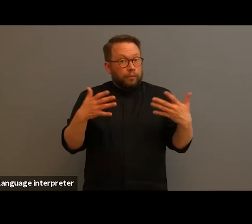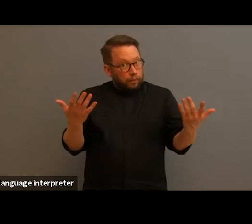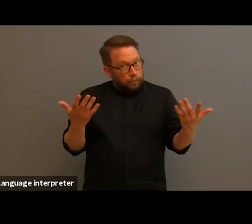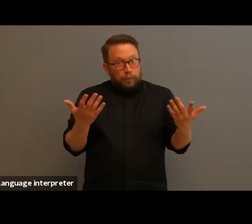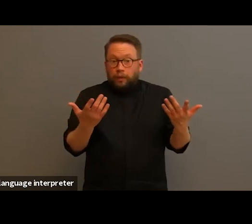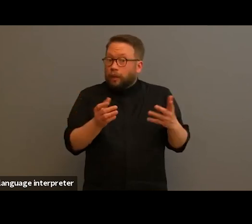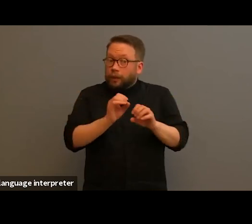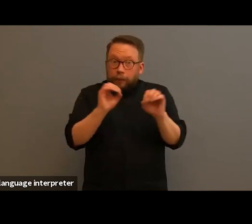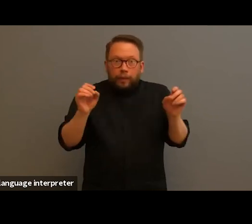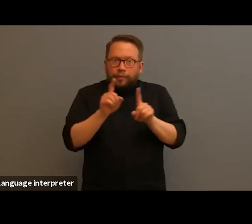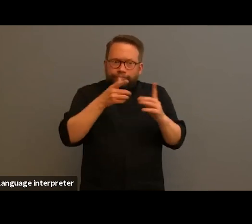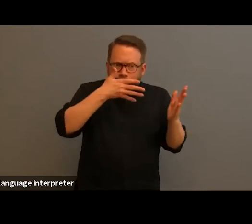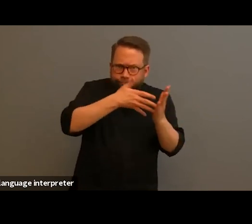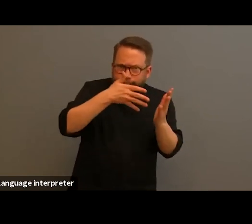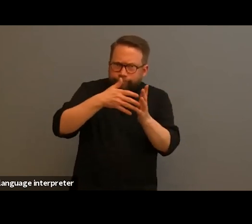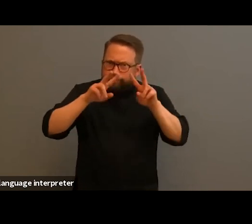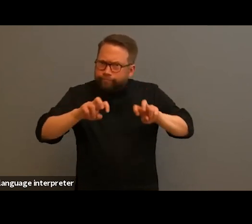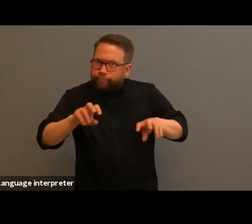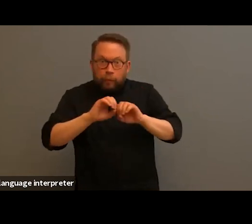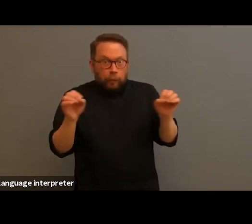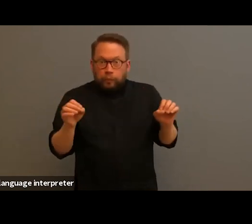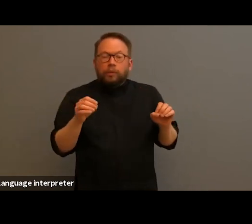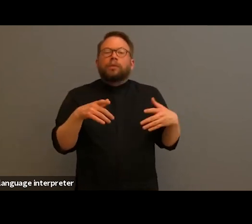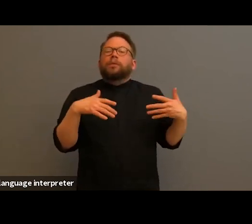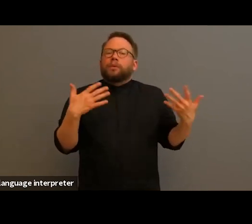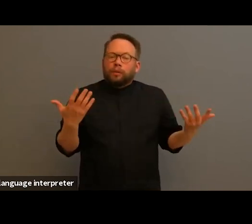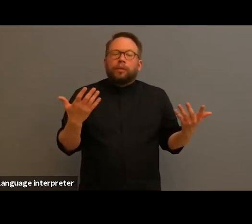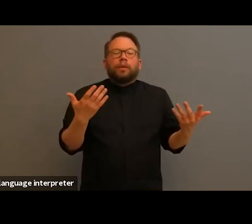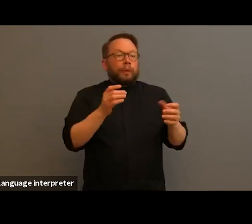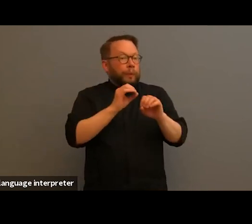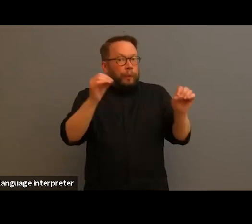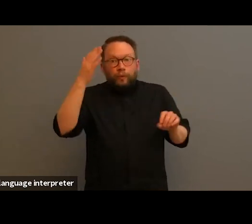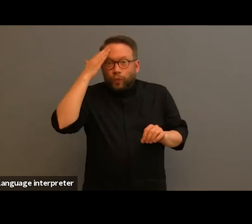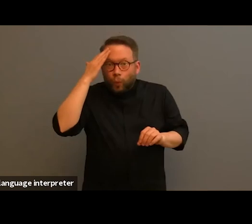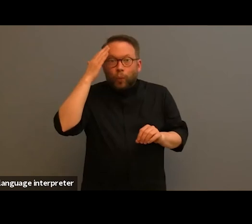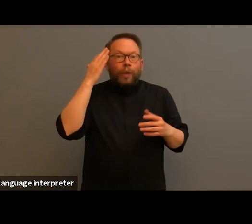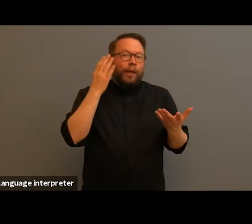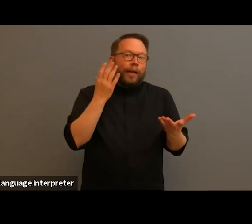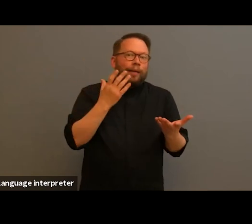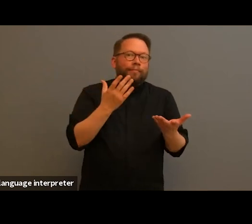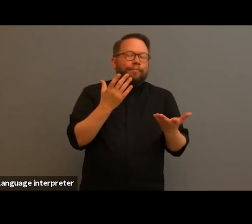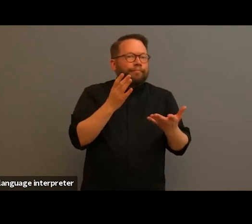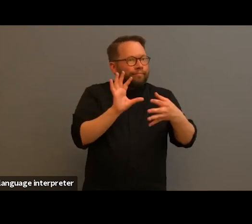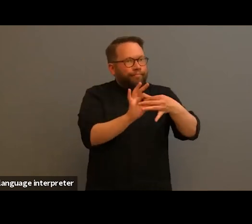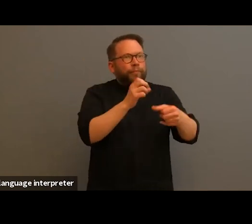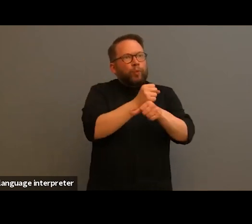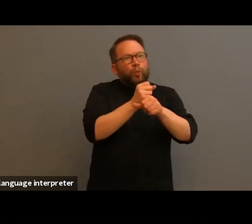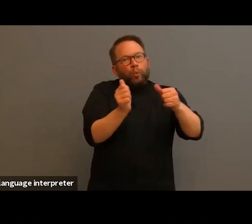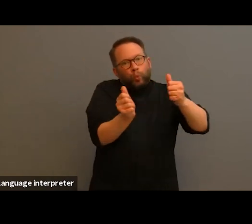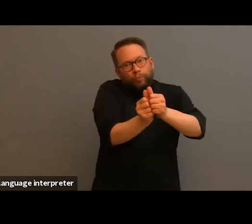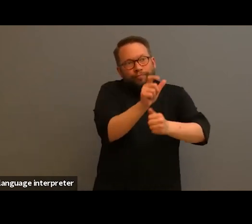little experience with workers with disabilities. There is a need for more competence on how